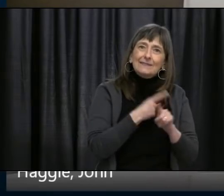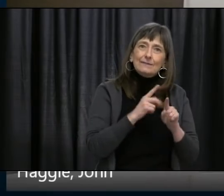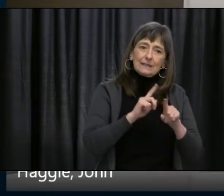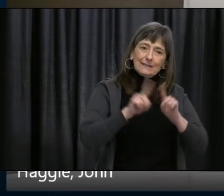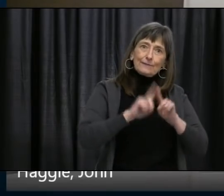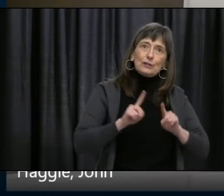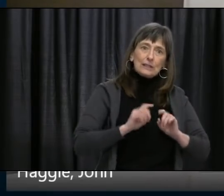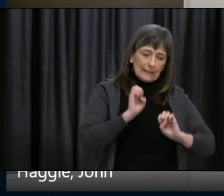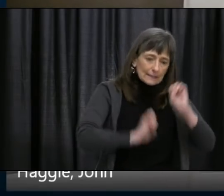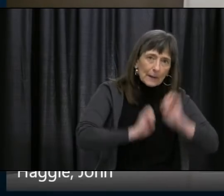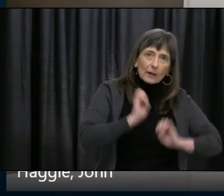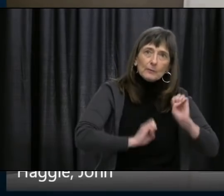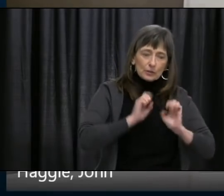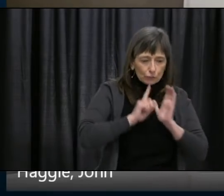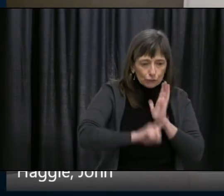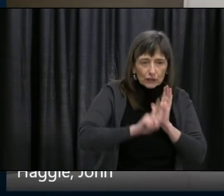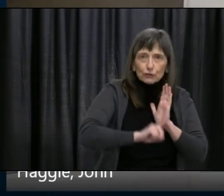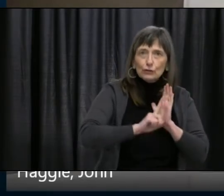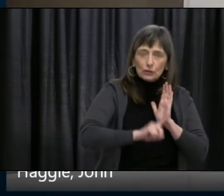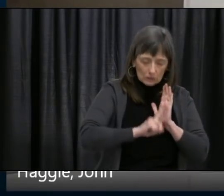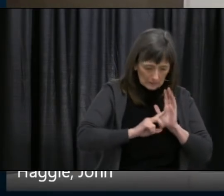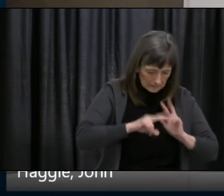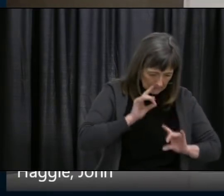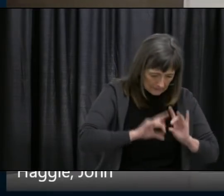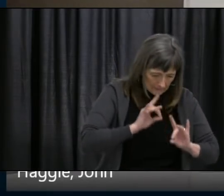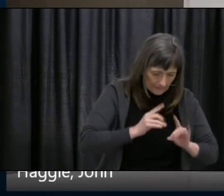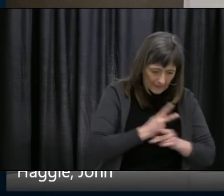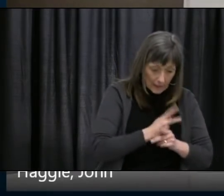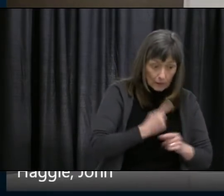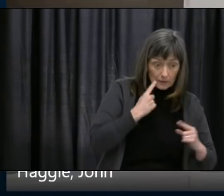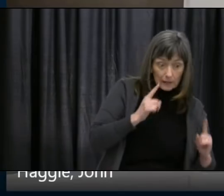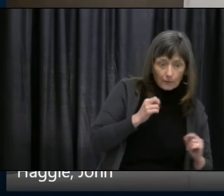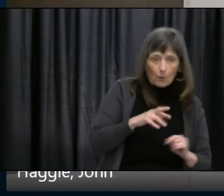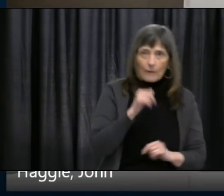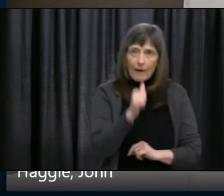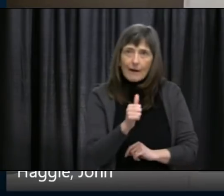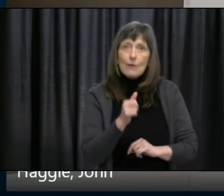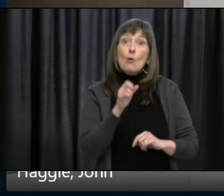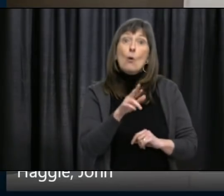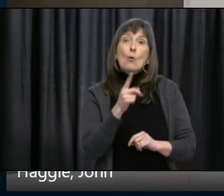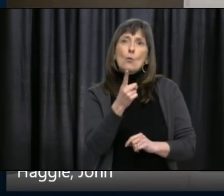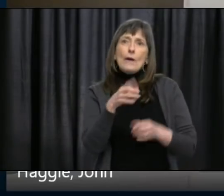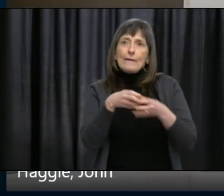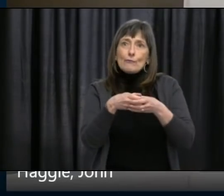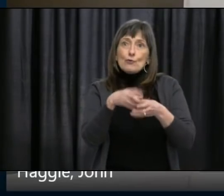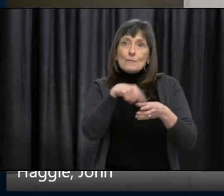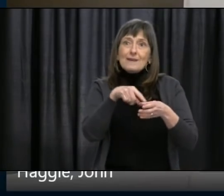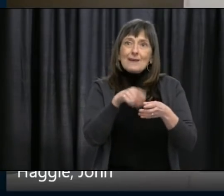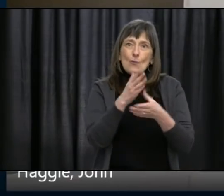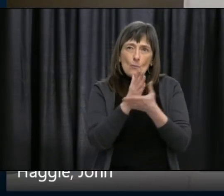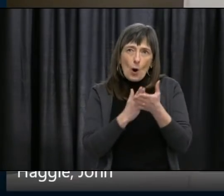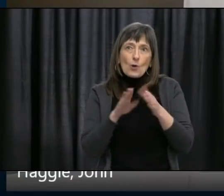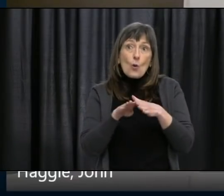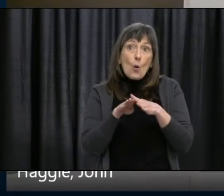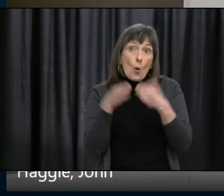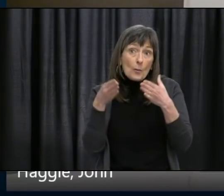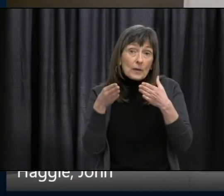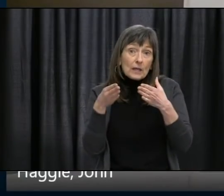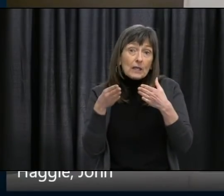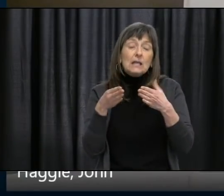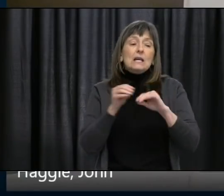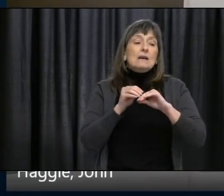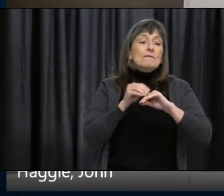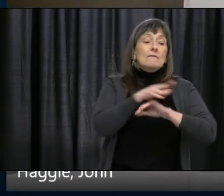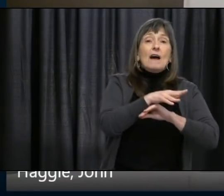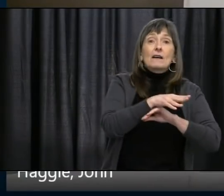compartmentalized models, these kind of things that will say, well, if we take this area of society and open it up, what effect could that have